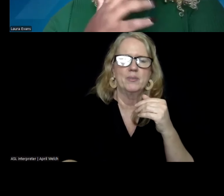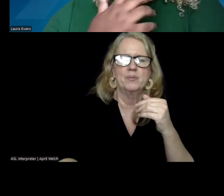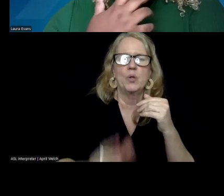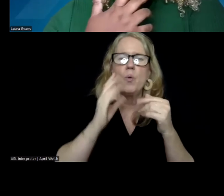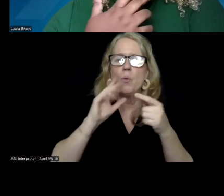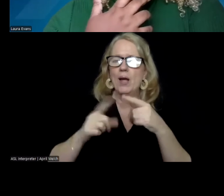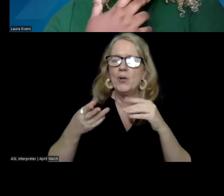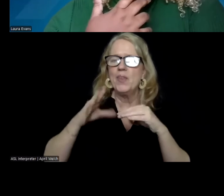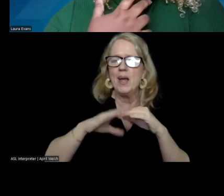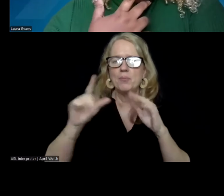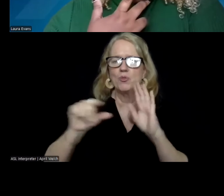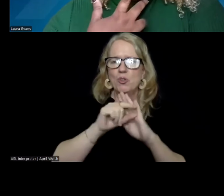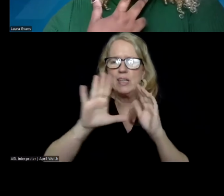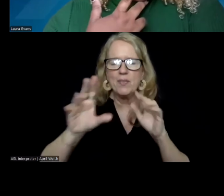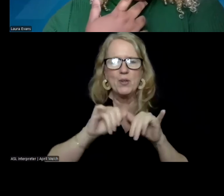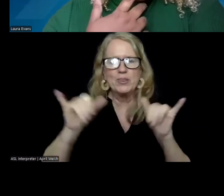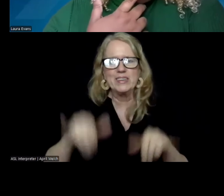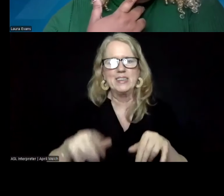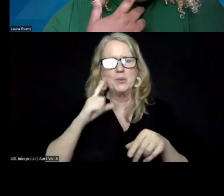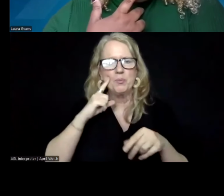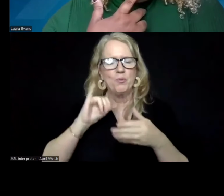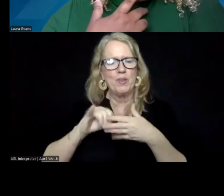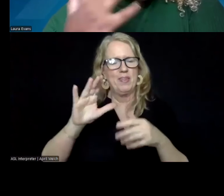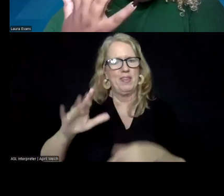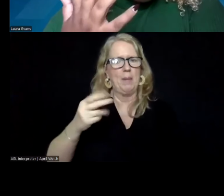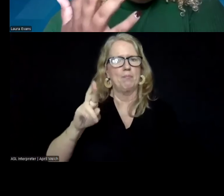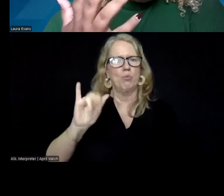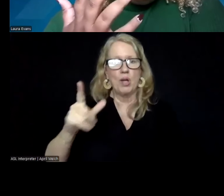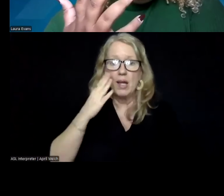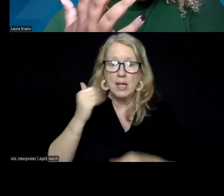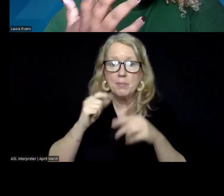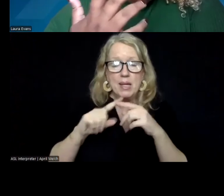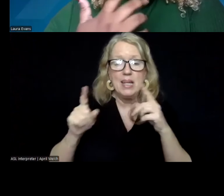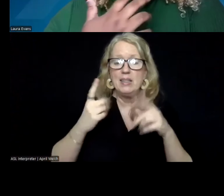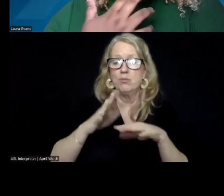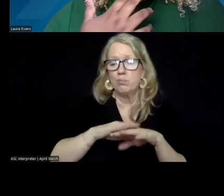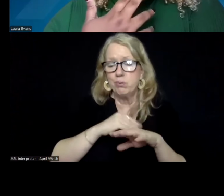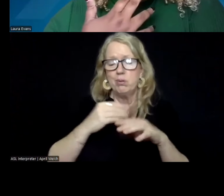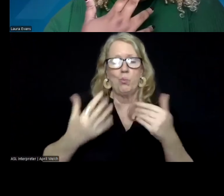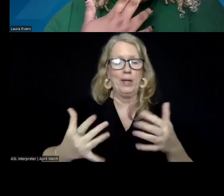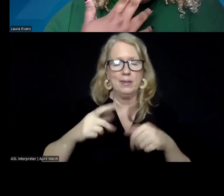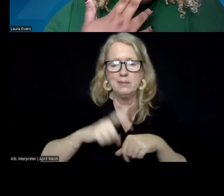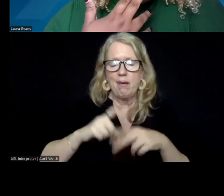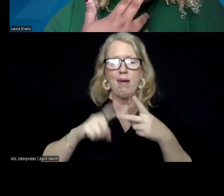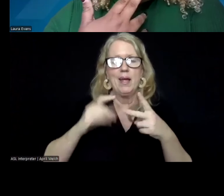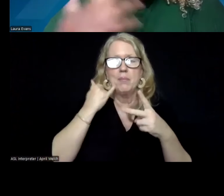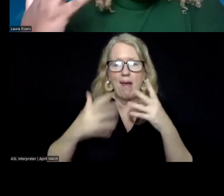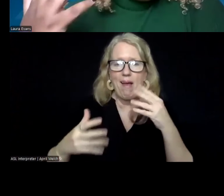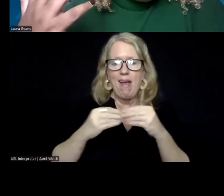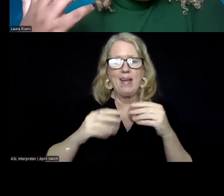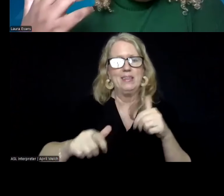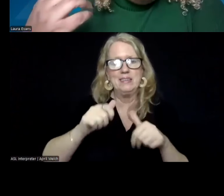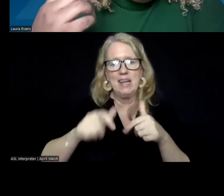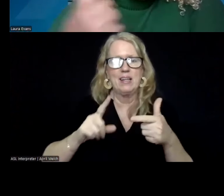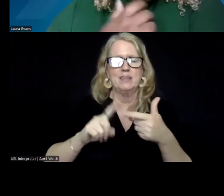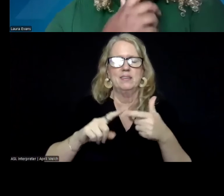system to this new IP-based protocol? Is it for lower wait times, adding text and videos,